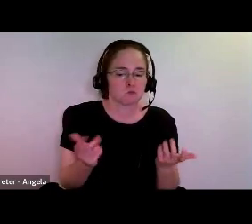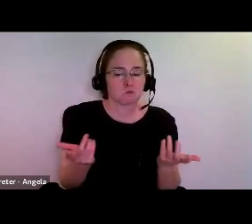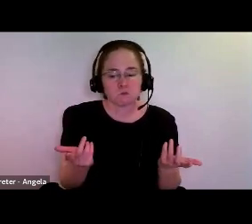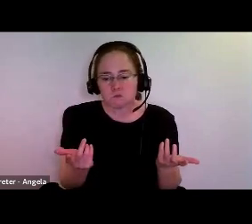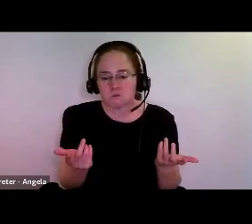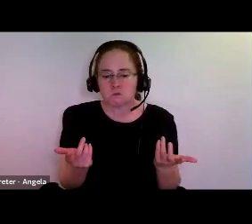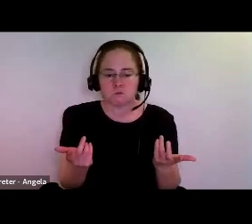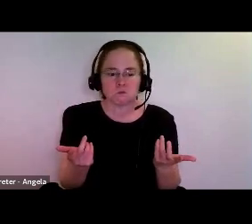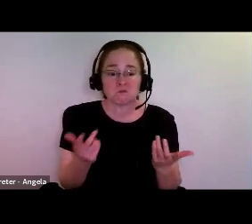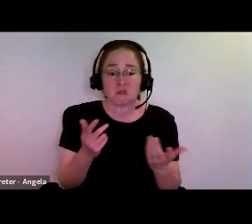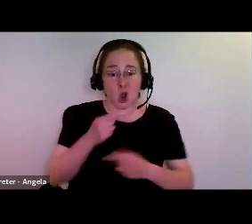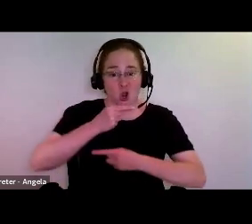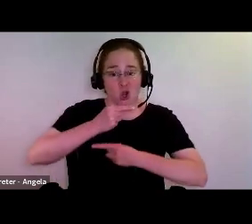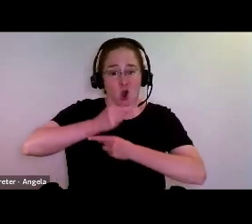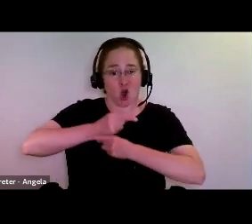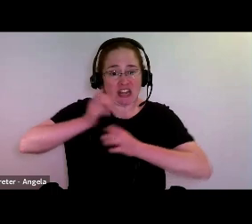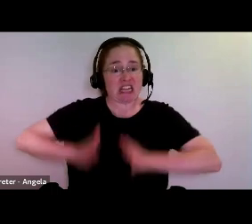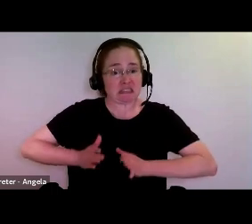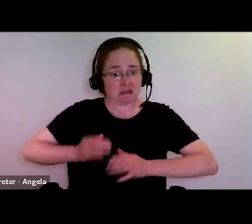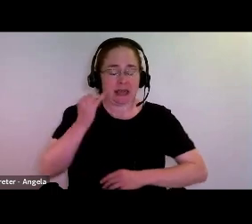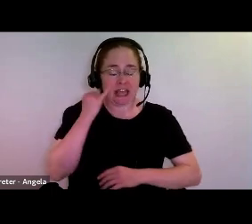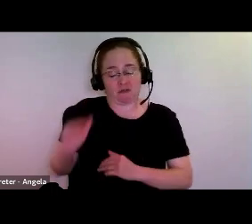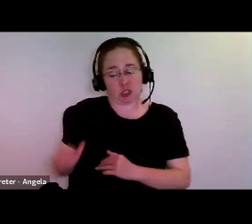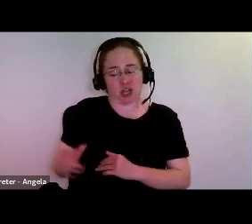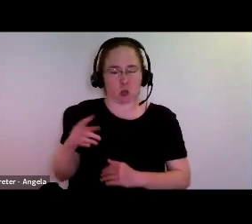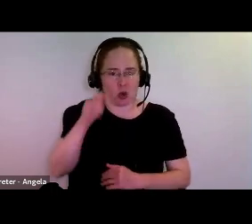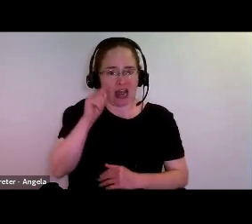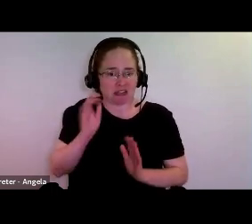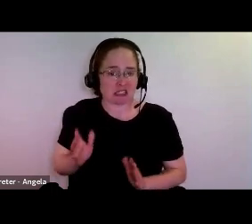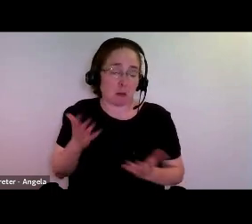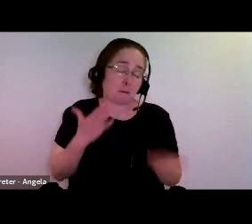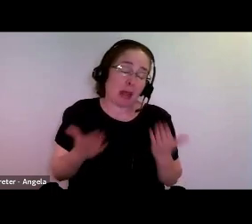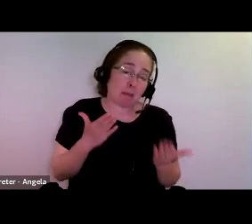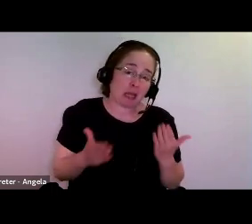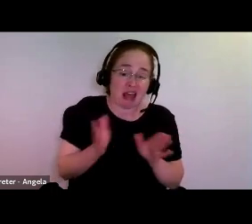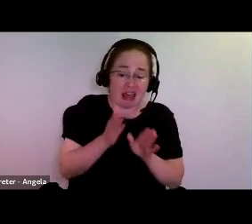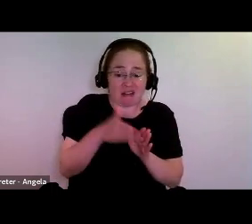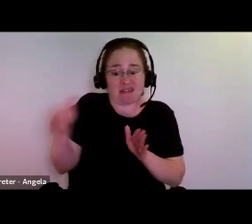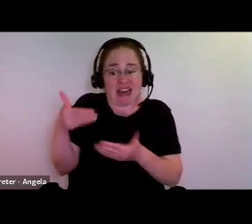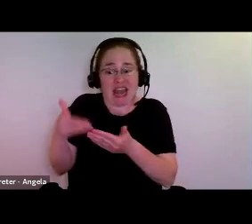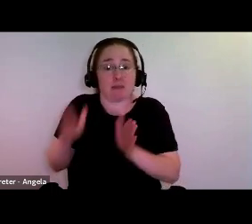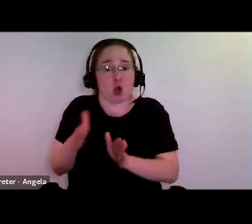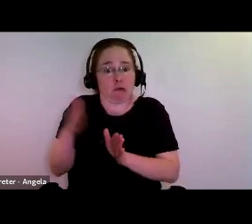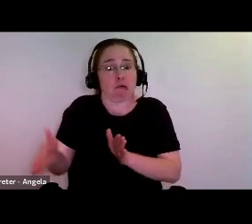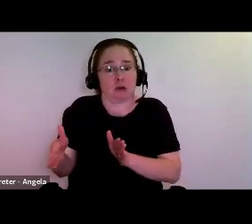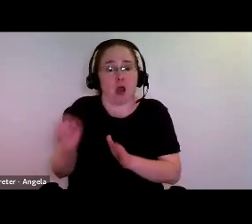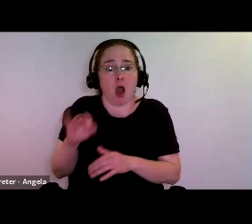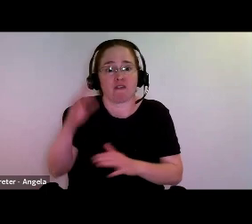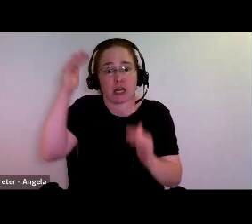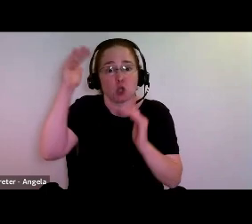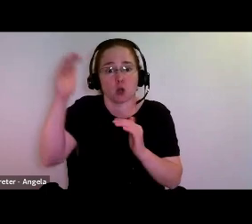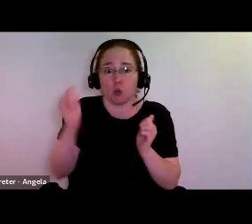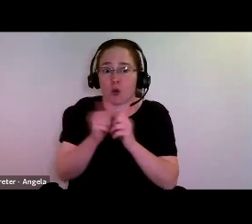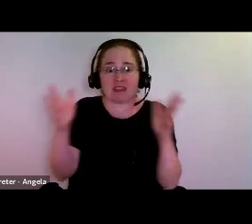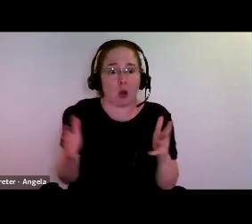who has guardianship if it's a child or an adolescent. It might also be the next door neighbor of an adult who doesn't